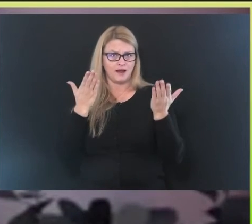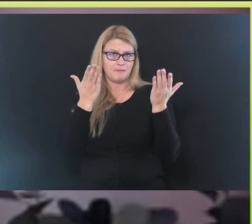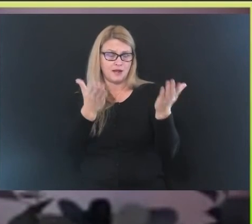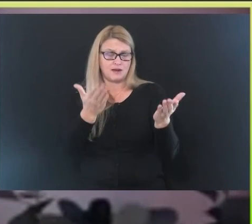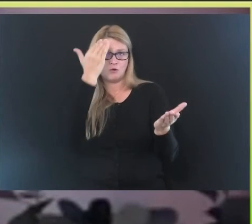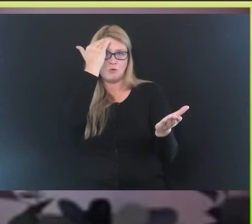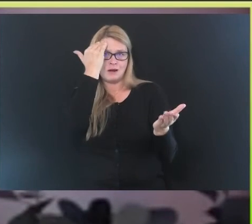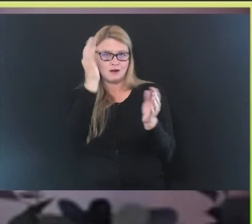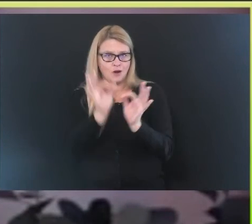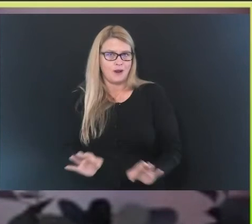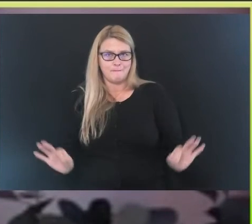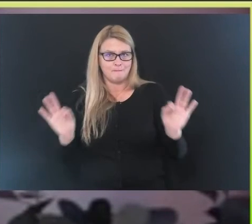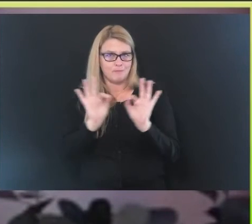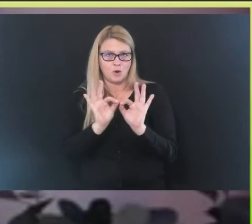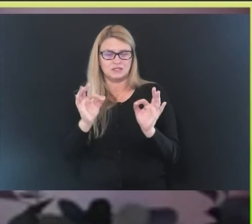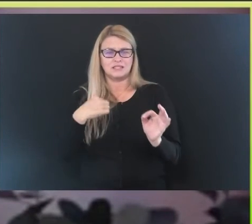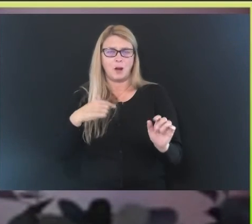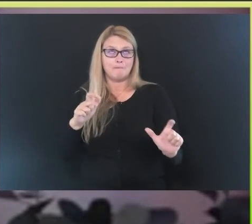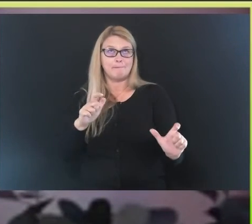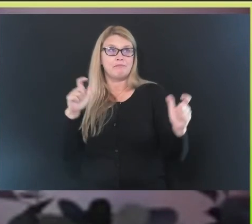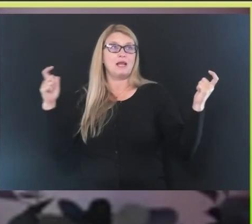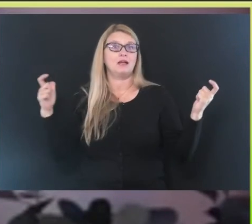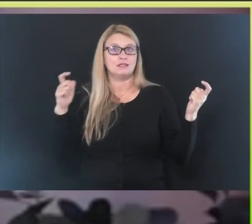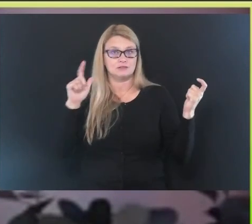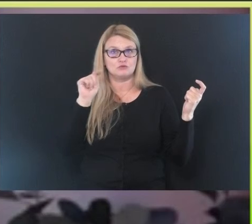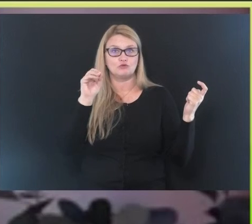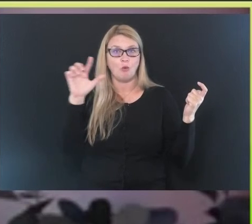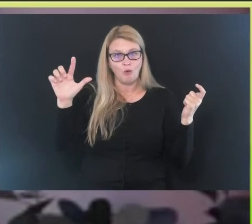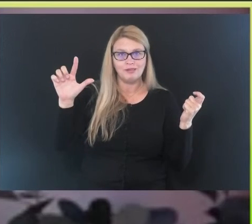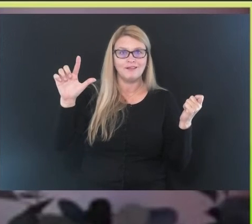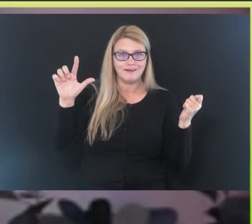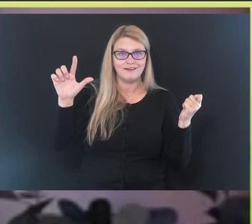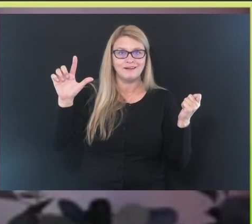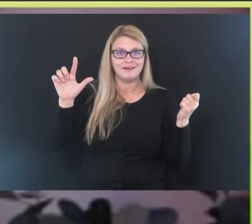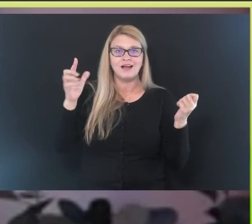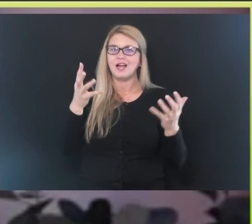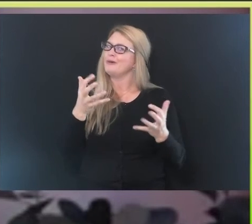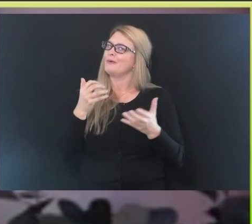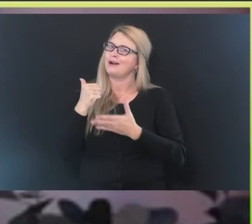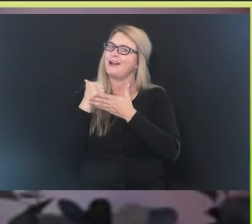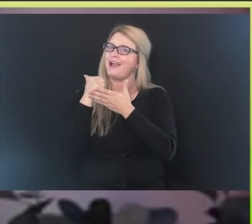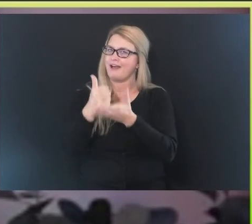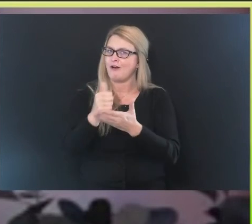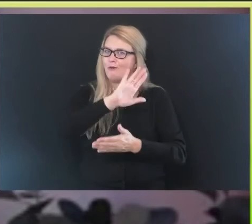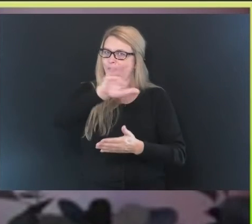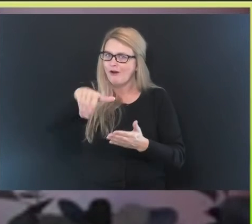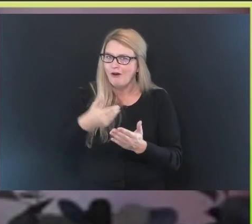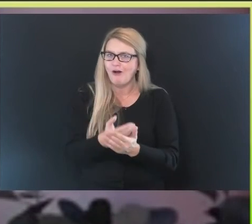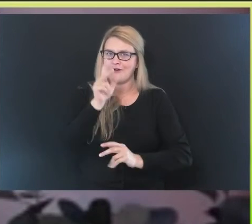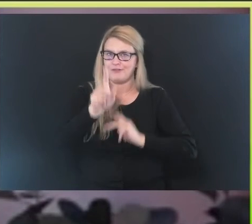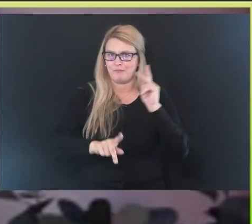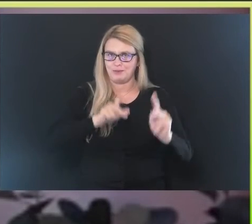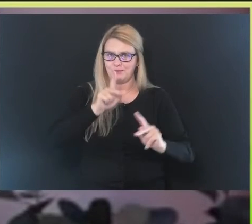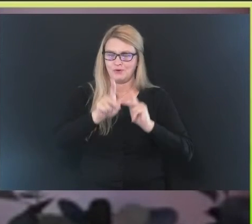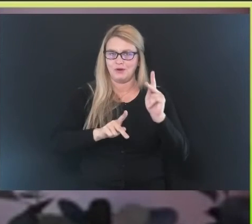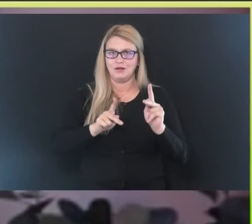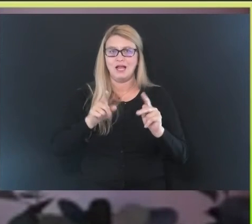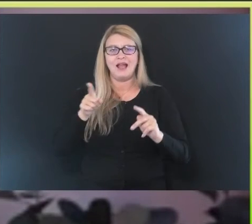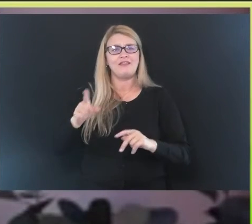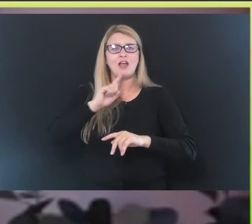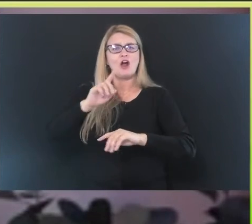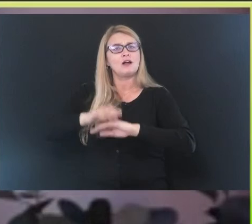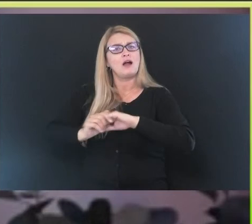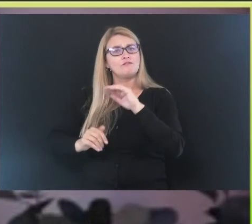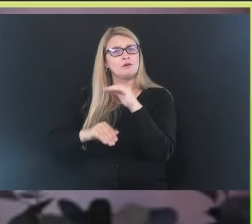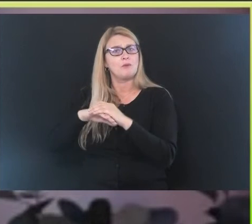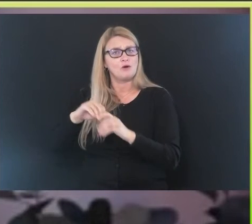This is one of the biggest tools we have in our toolbox to help everyone. And we want to make sure that everyone feels comfortable in receiving that. And that could mean